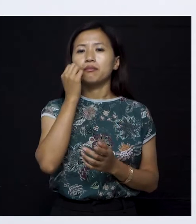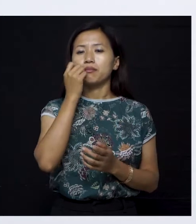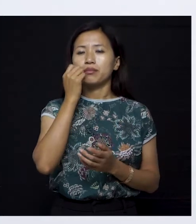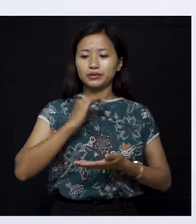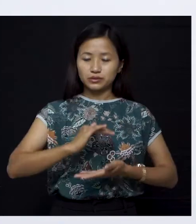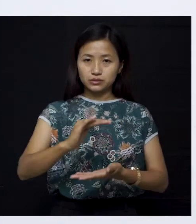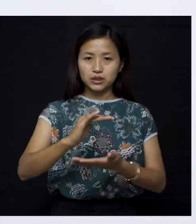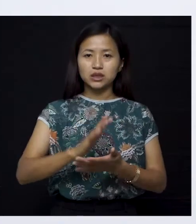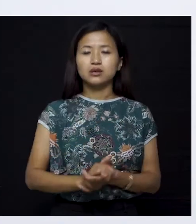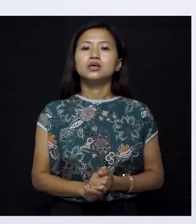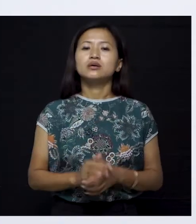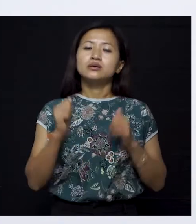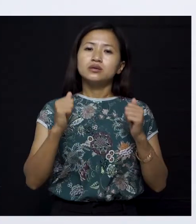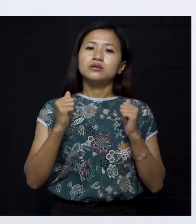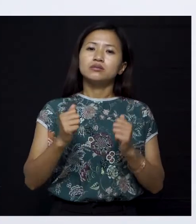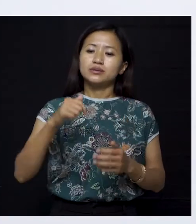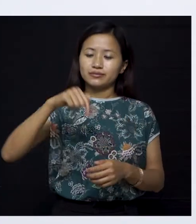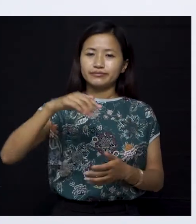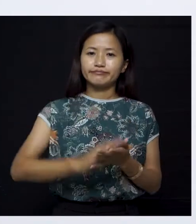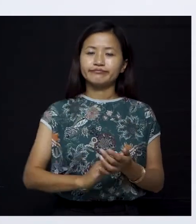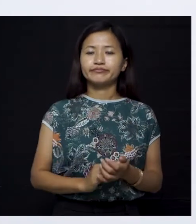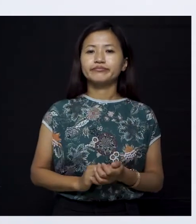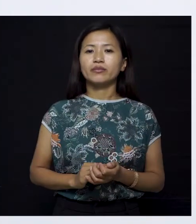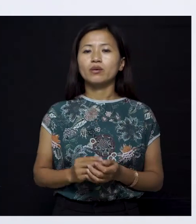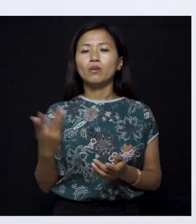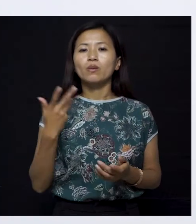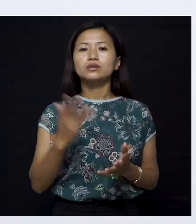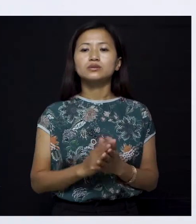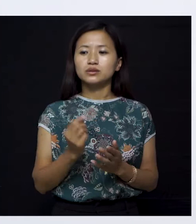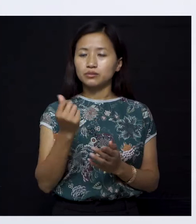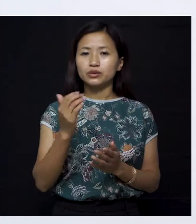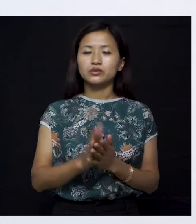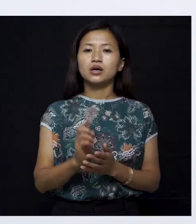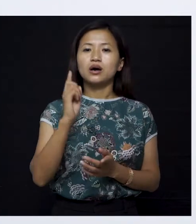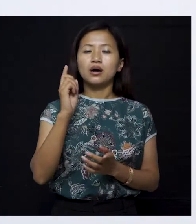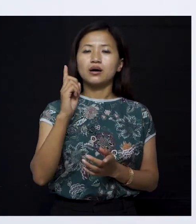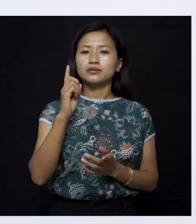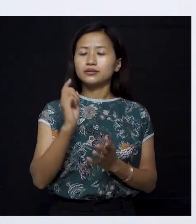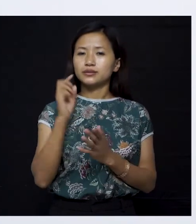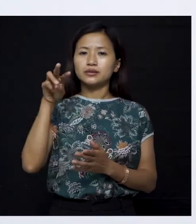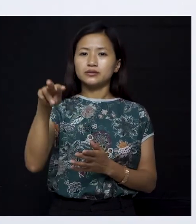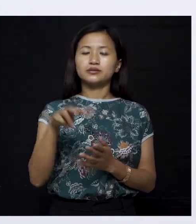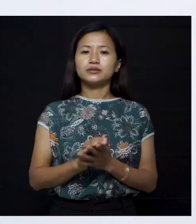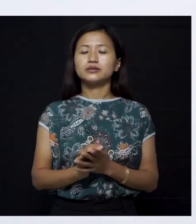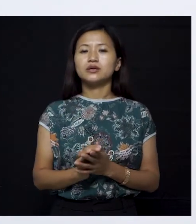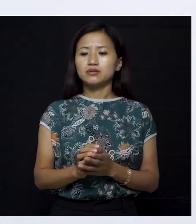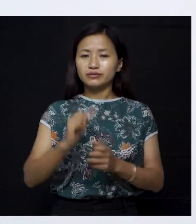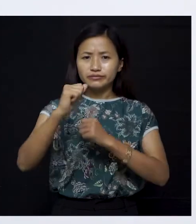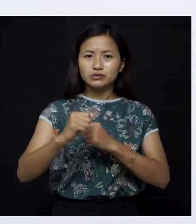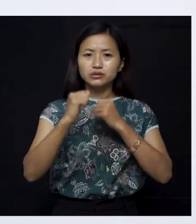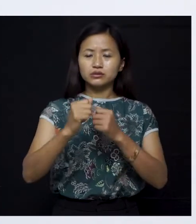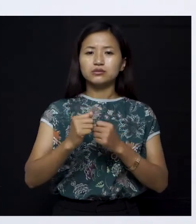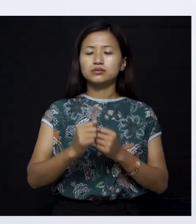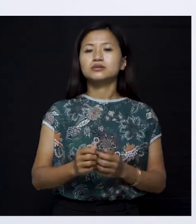it would be difficult to send you at this moment. What would be the price of 100 horses to a son living at home? And the